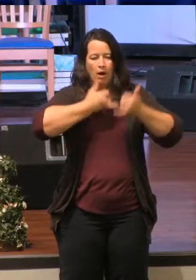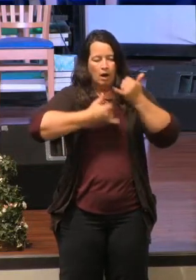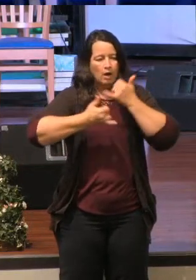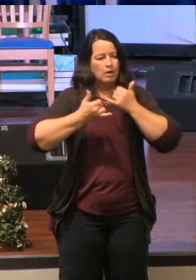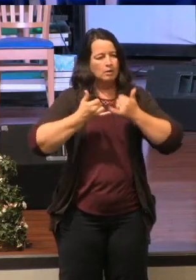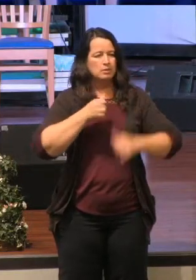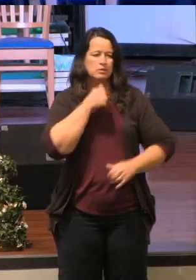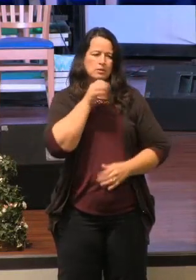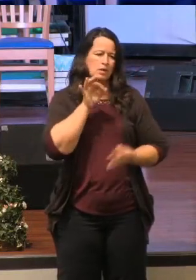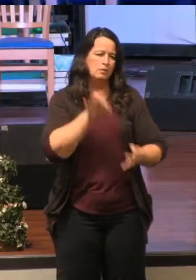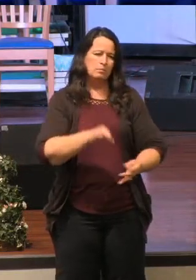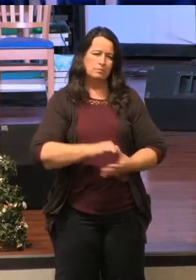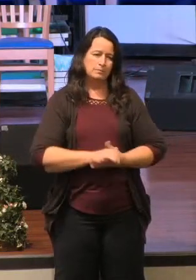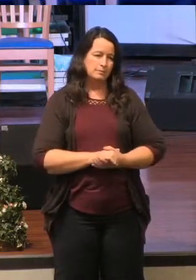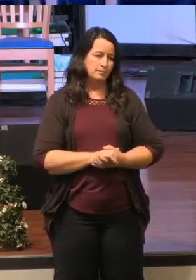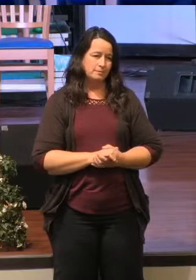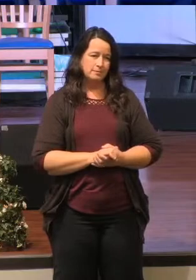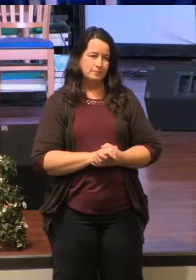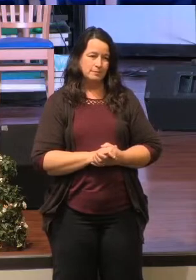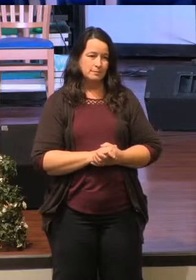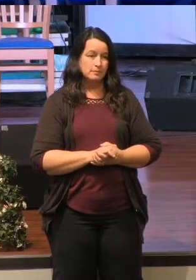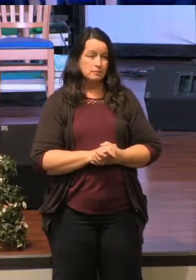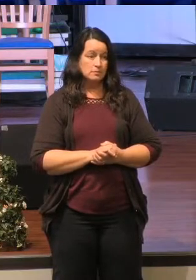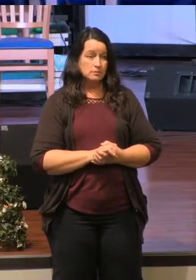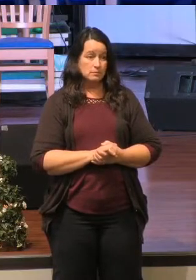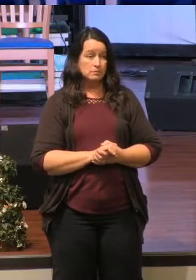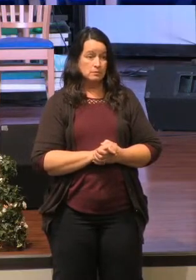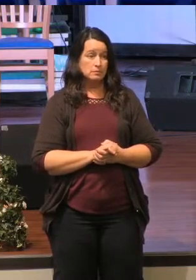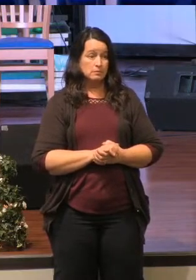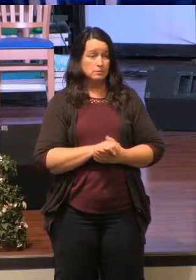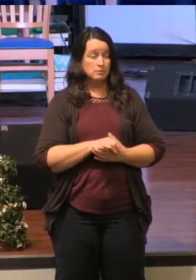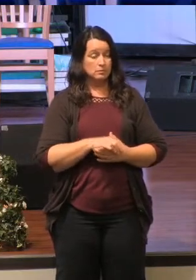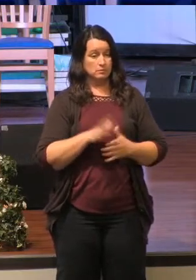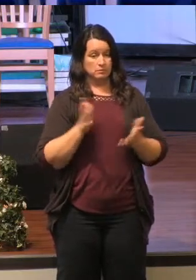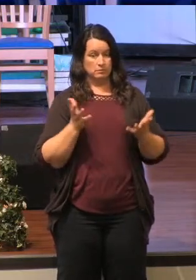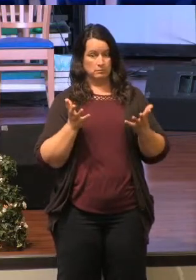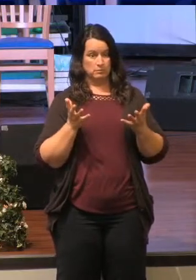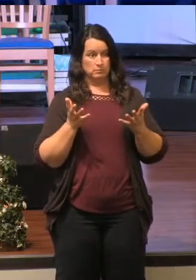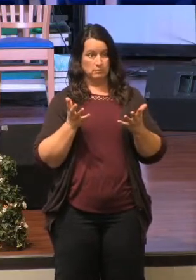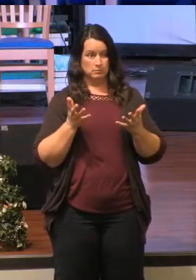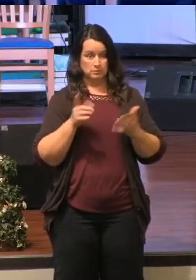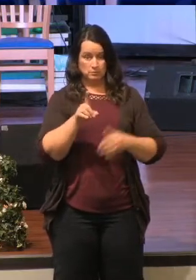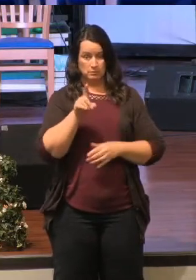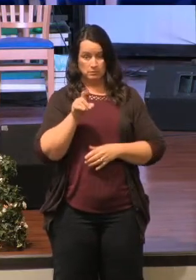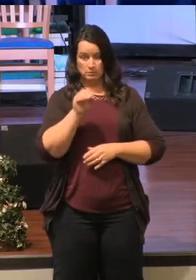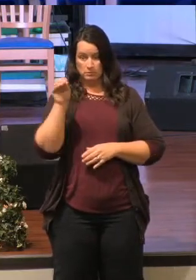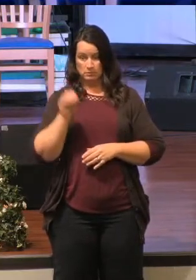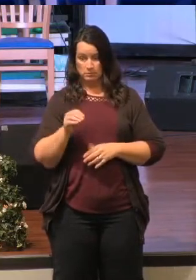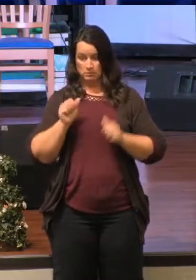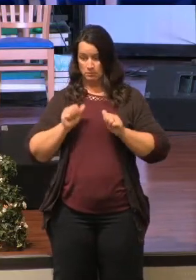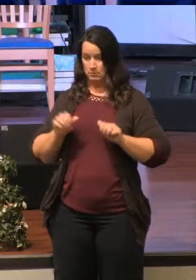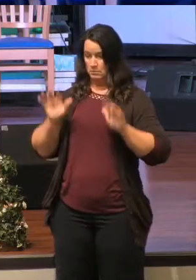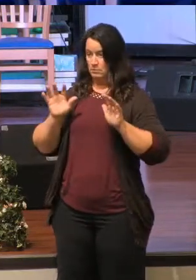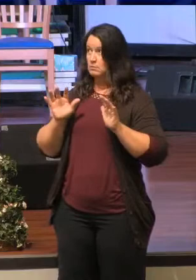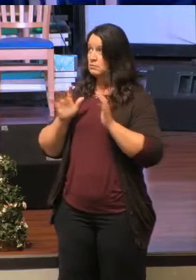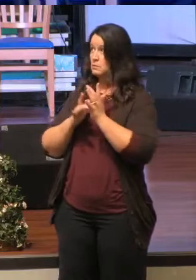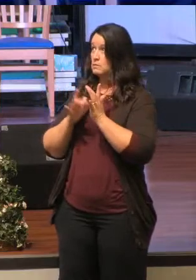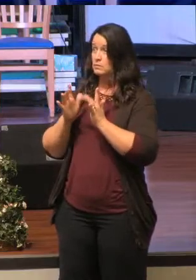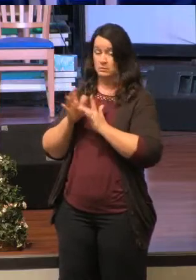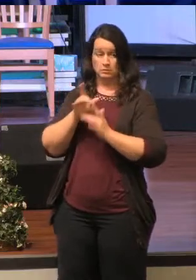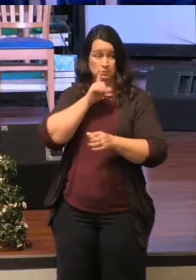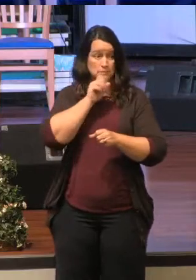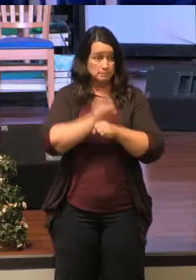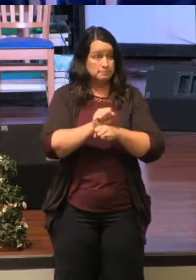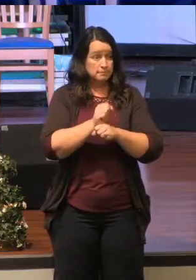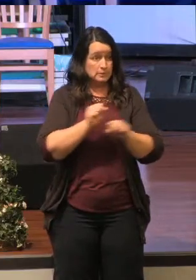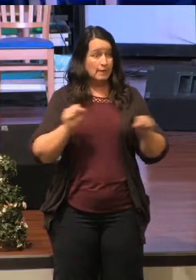fallacy. But accept Jesus, truly submit to Jesus as Lord and Savior, truly get saved,